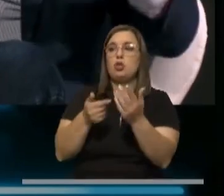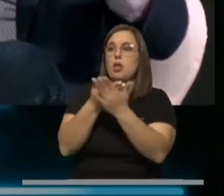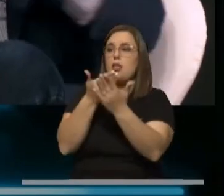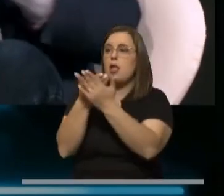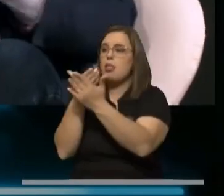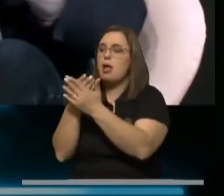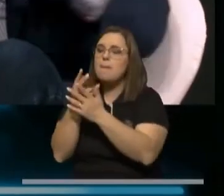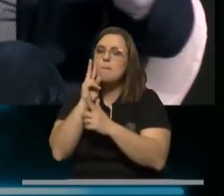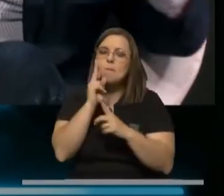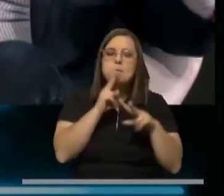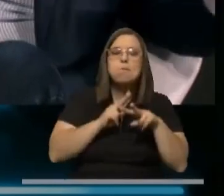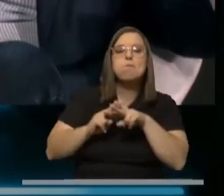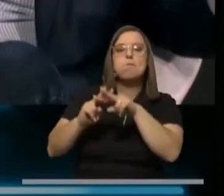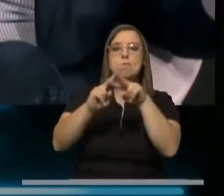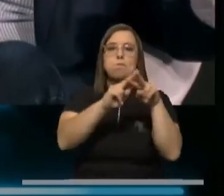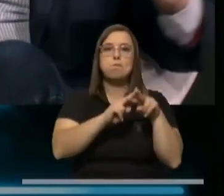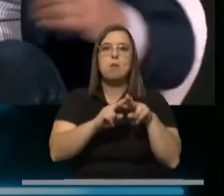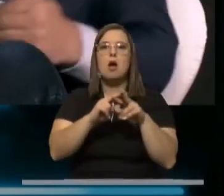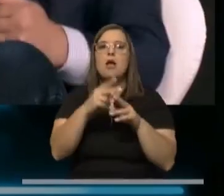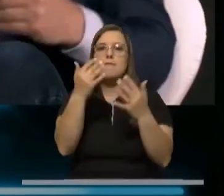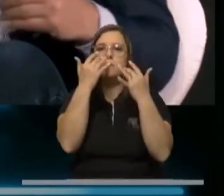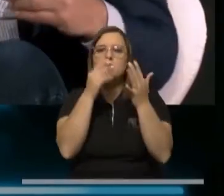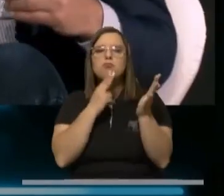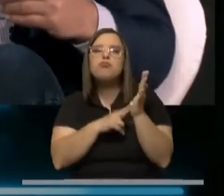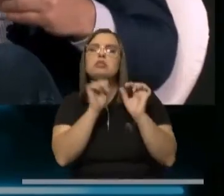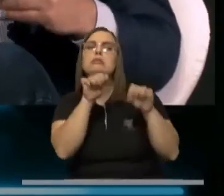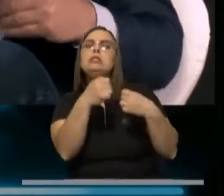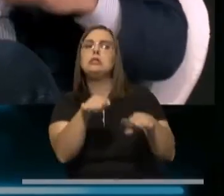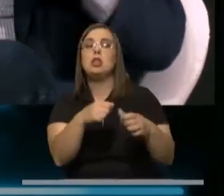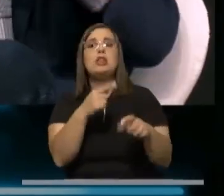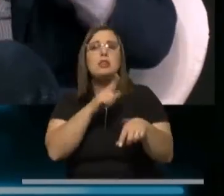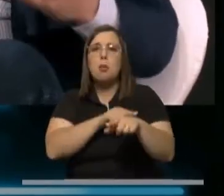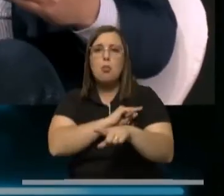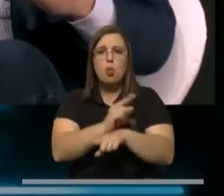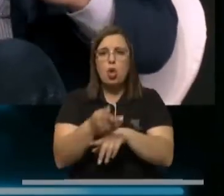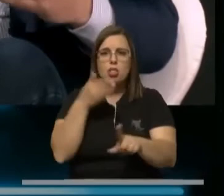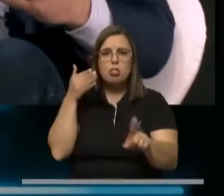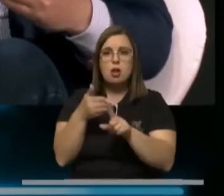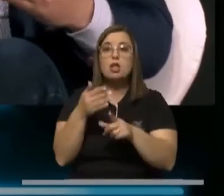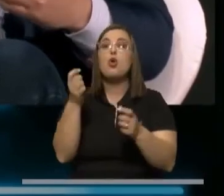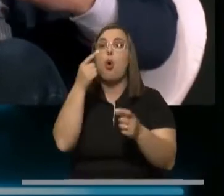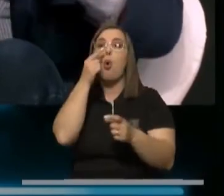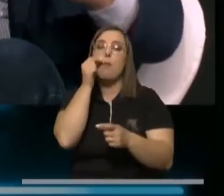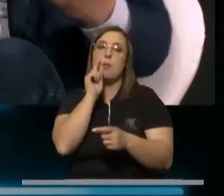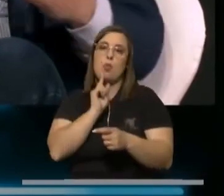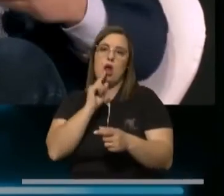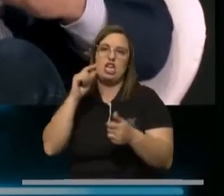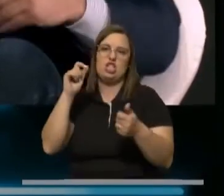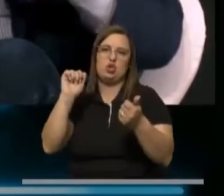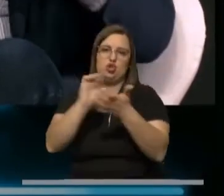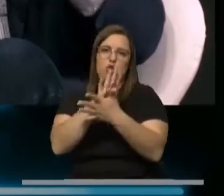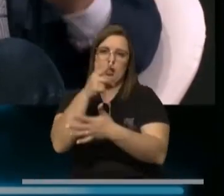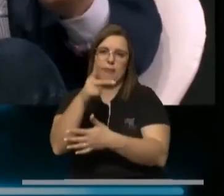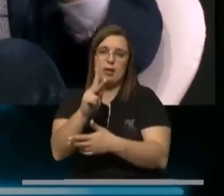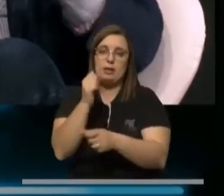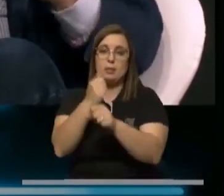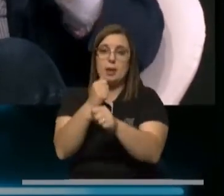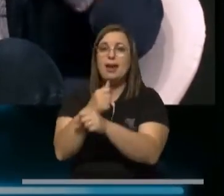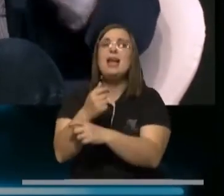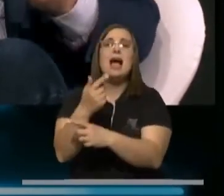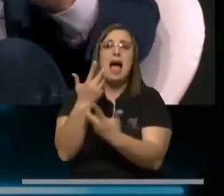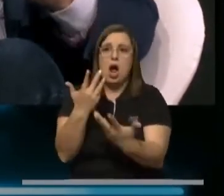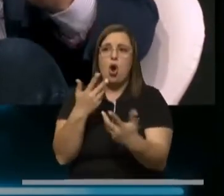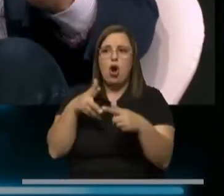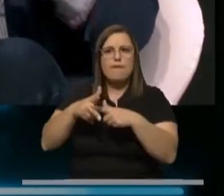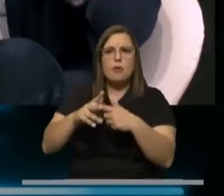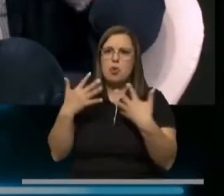allow the verification of information in real time. Journalists, in some cases, and they're going